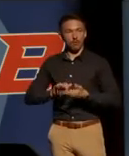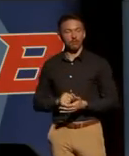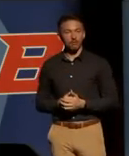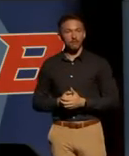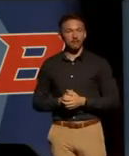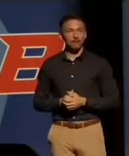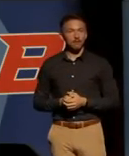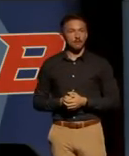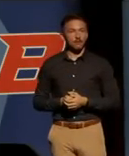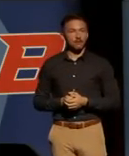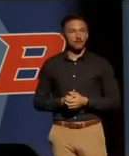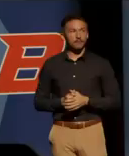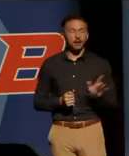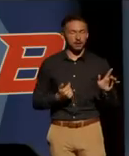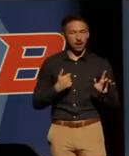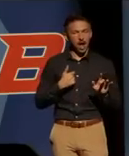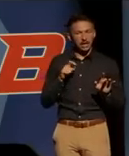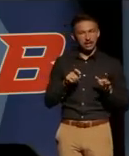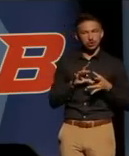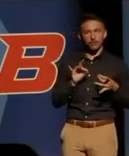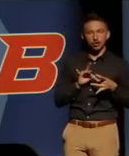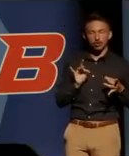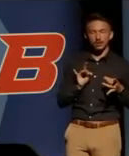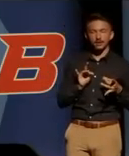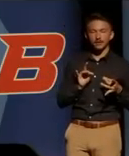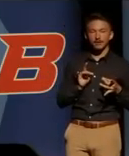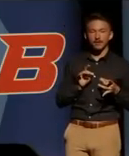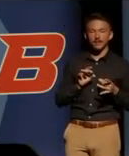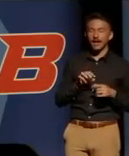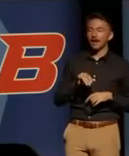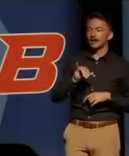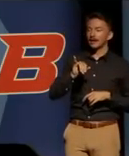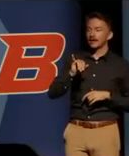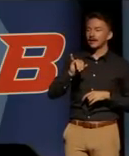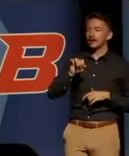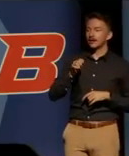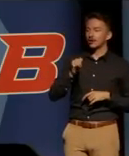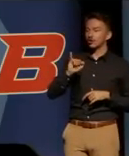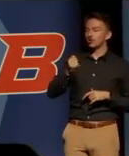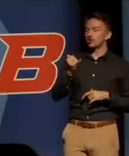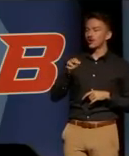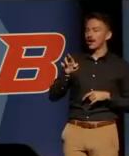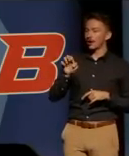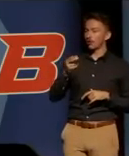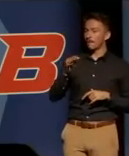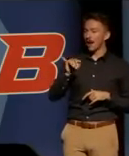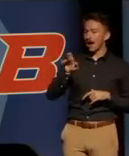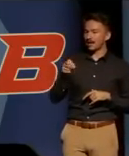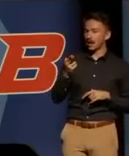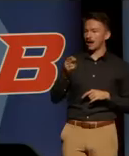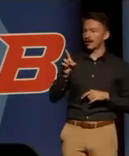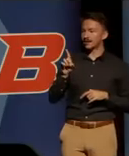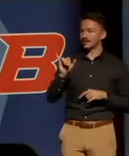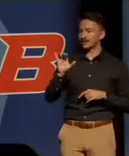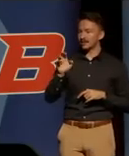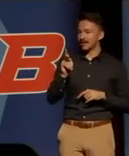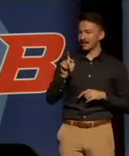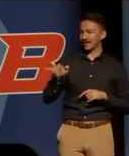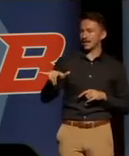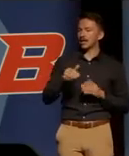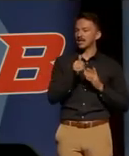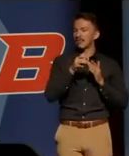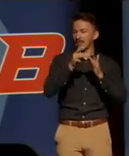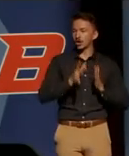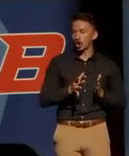And I should mention, that's under the leadership of our new AD, Jeremiah Dickey. I am incredibly proud that under our